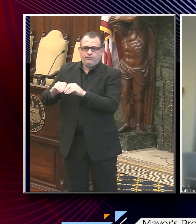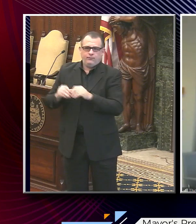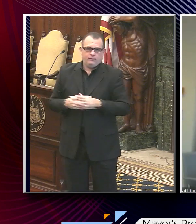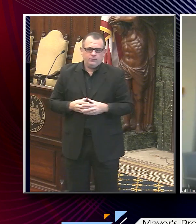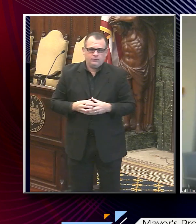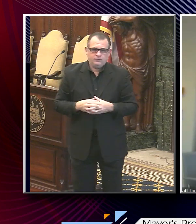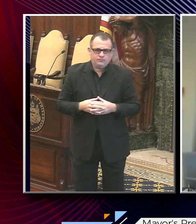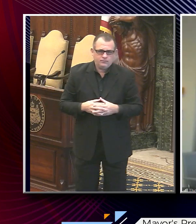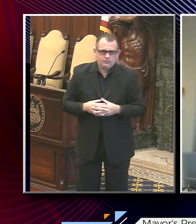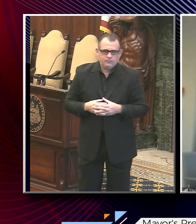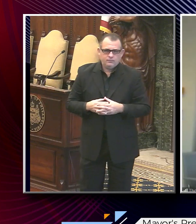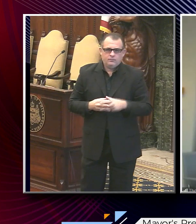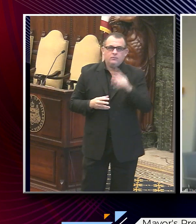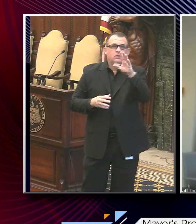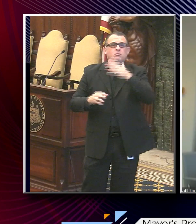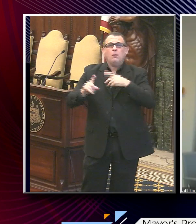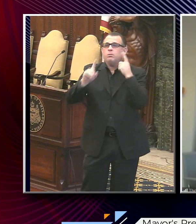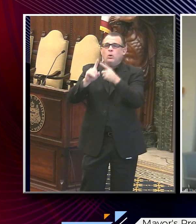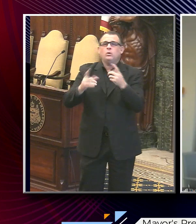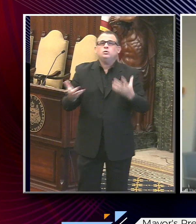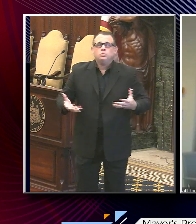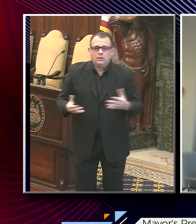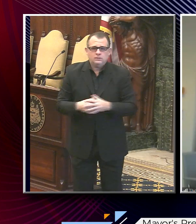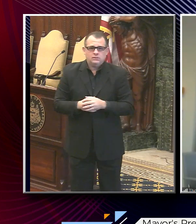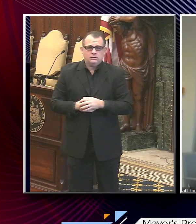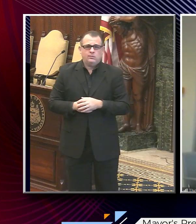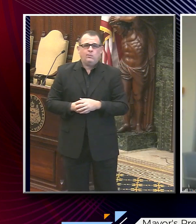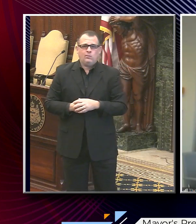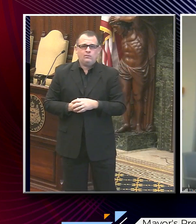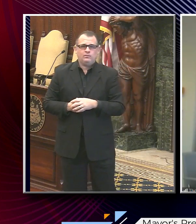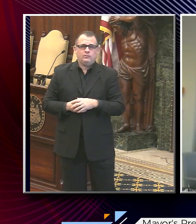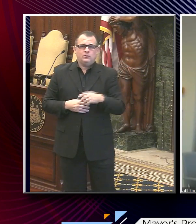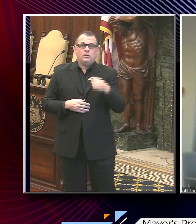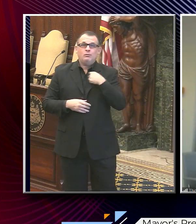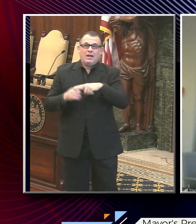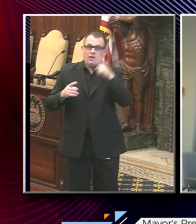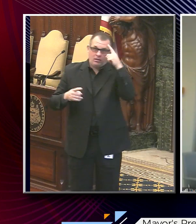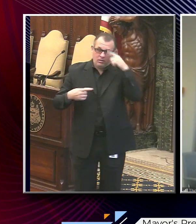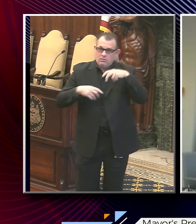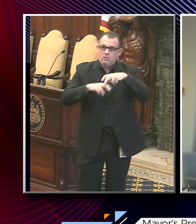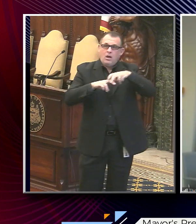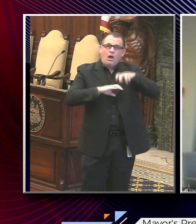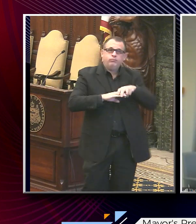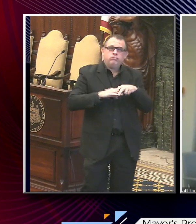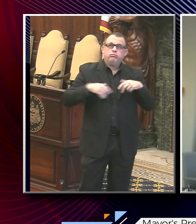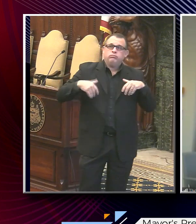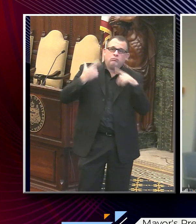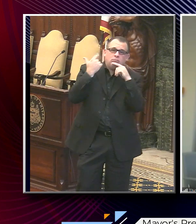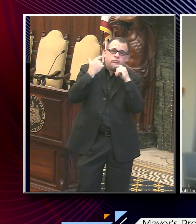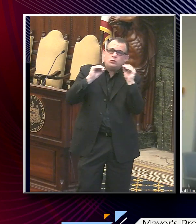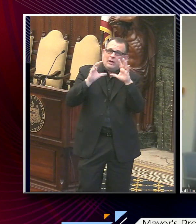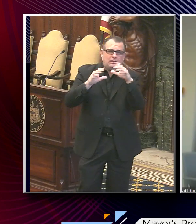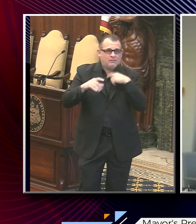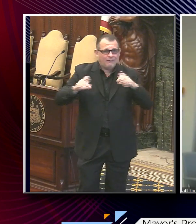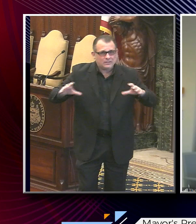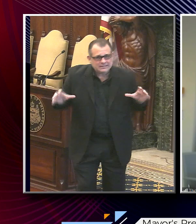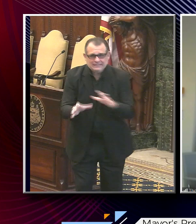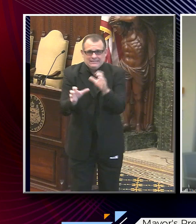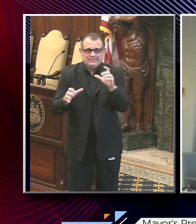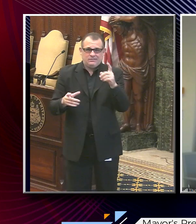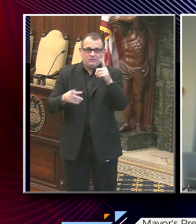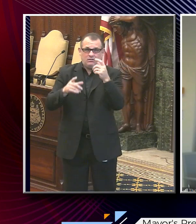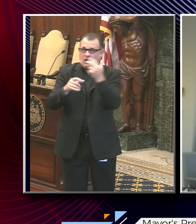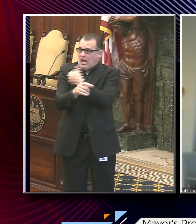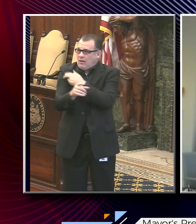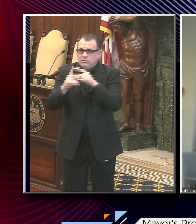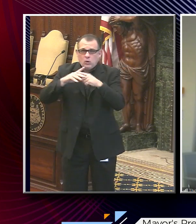So the bottom line is this: if we don't do something to change the trajectory of this epidemic, the hospitals will become full, they'll have difficulty treating